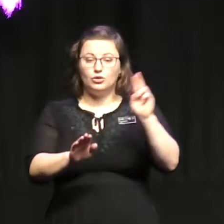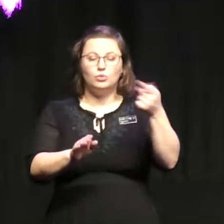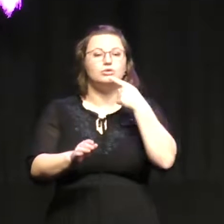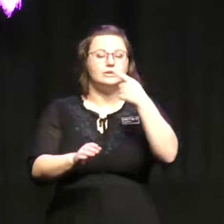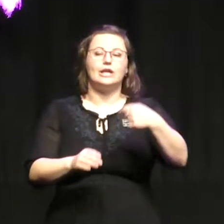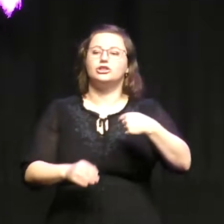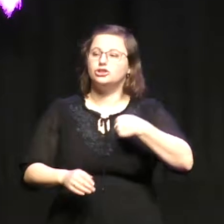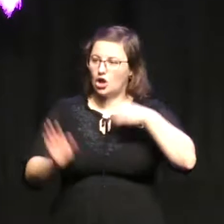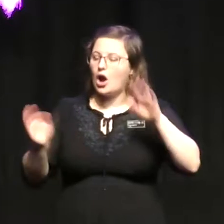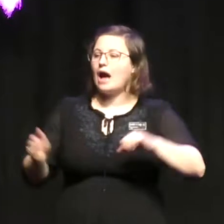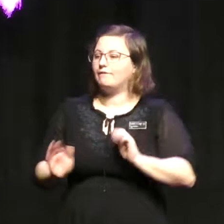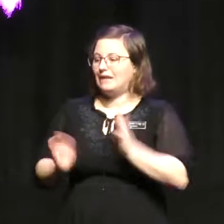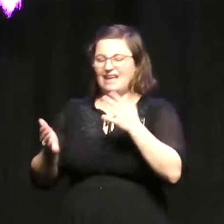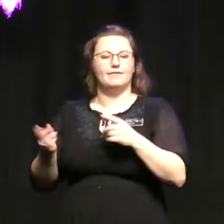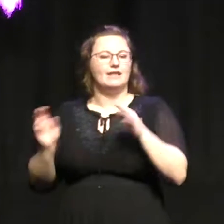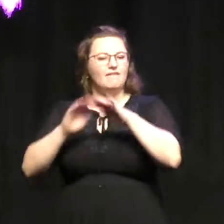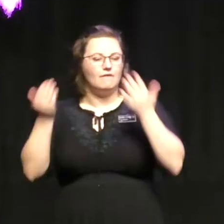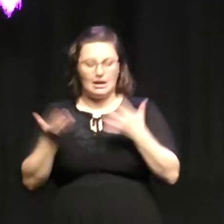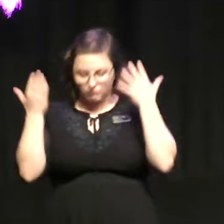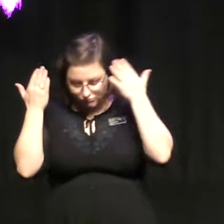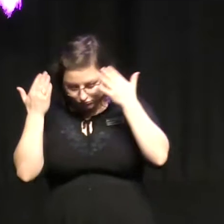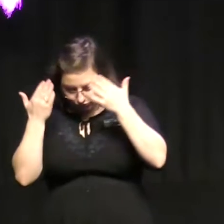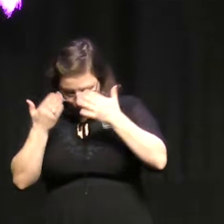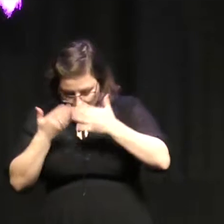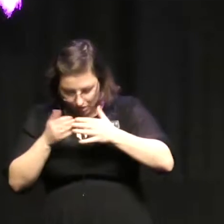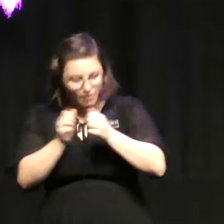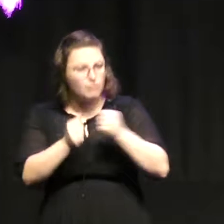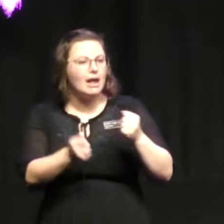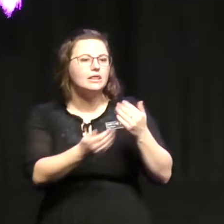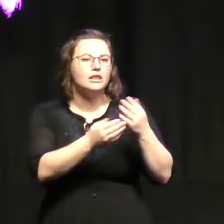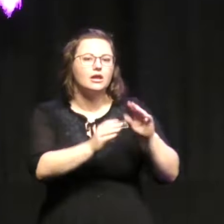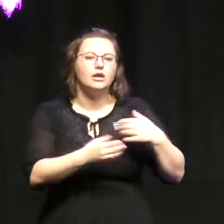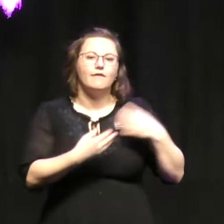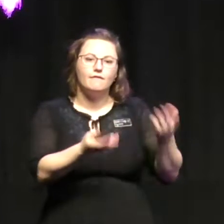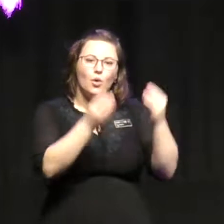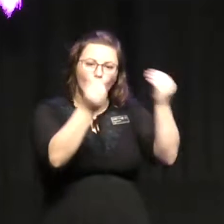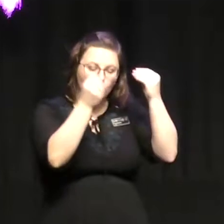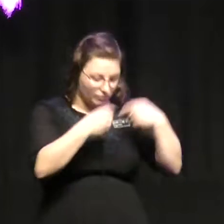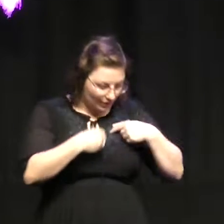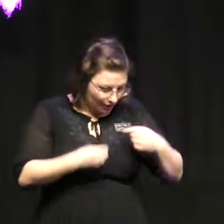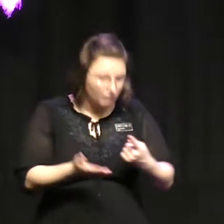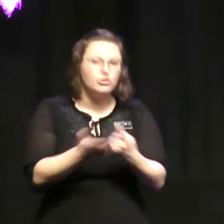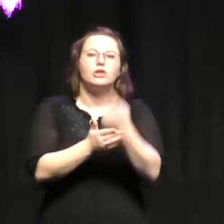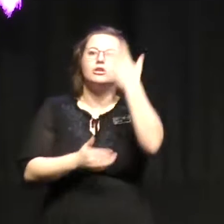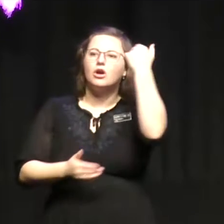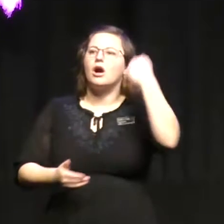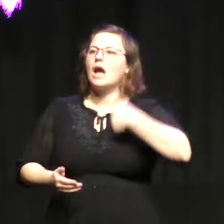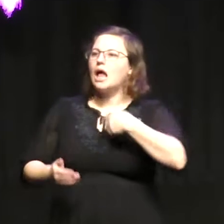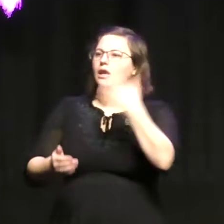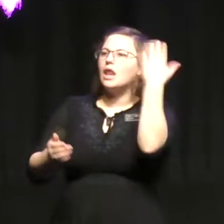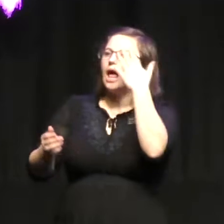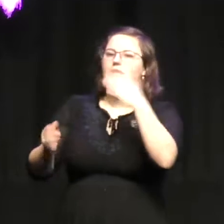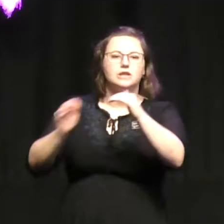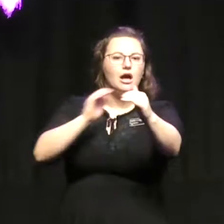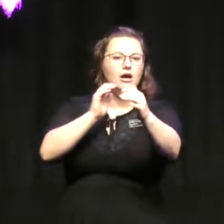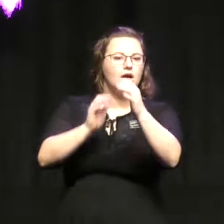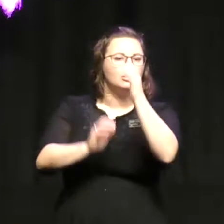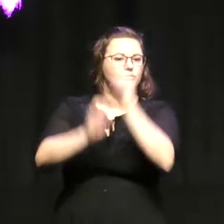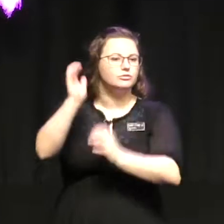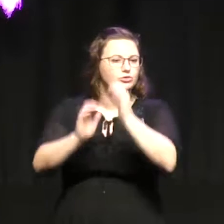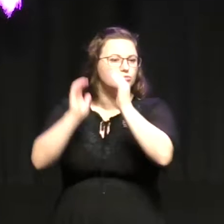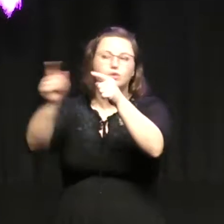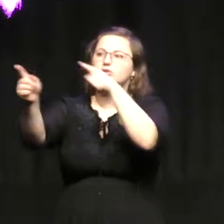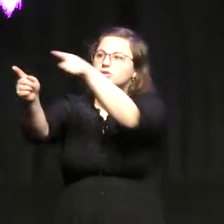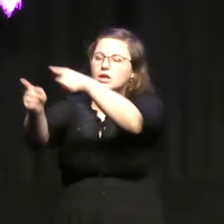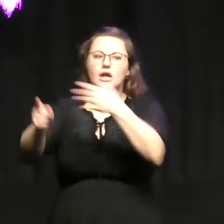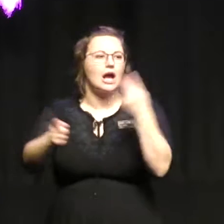darkness, but with education, I can read the numbers on the bus, I can read the signboards, I can